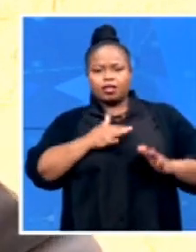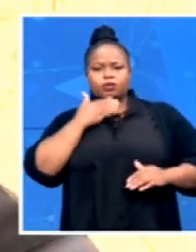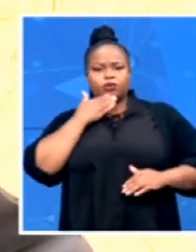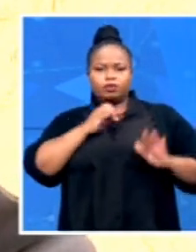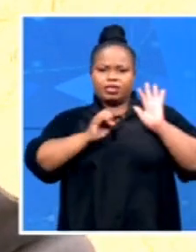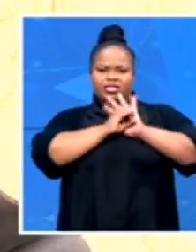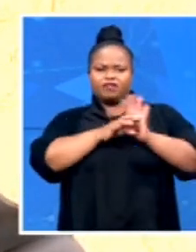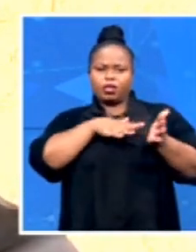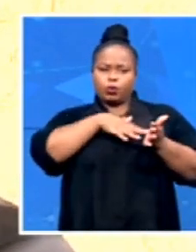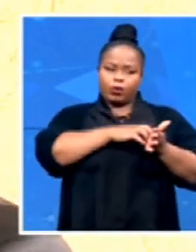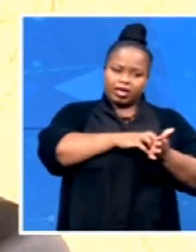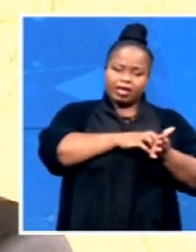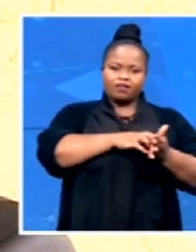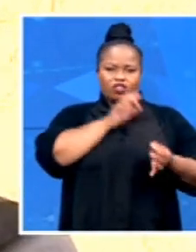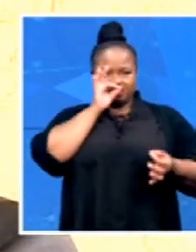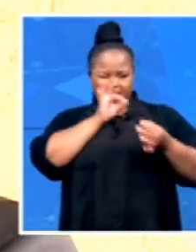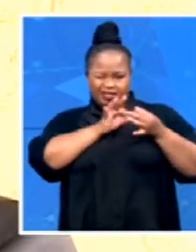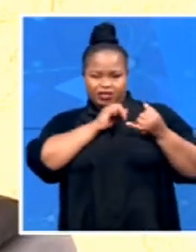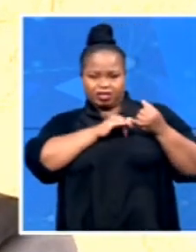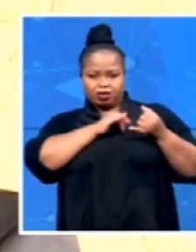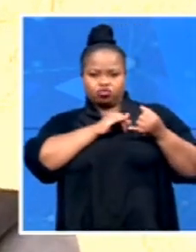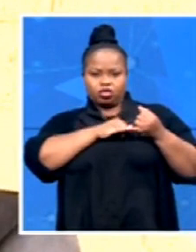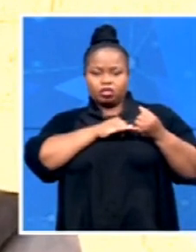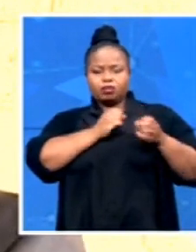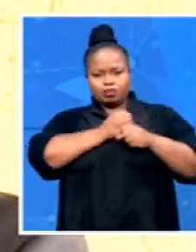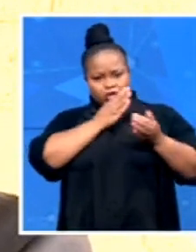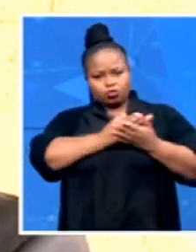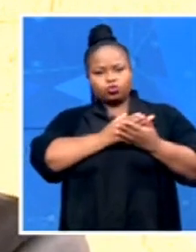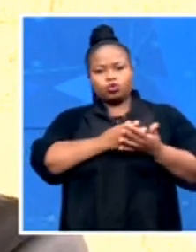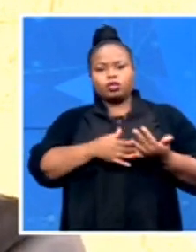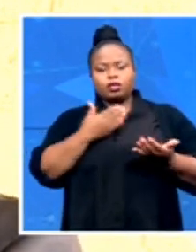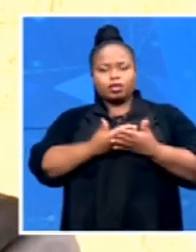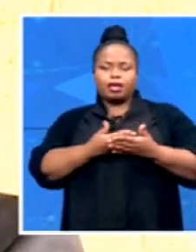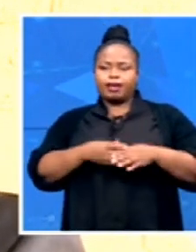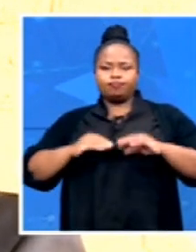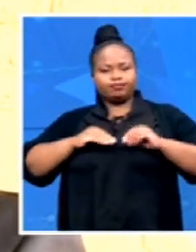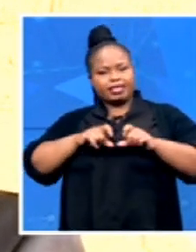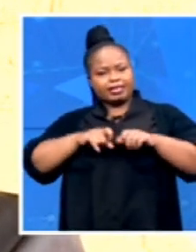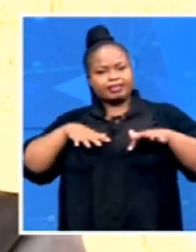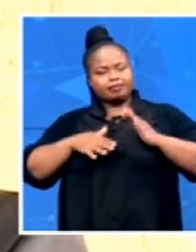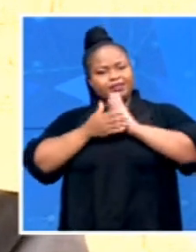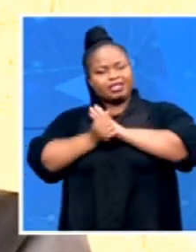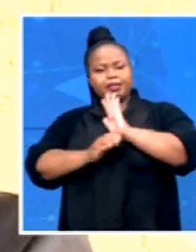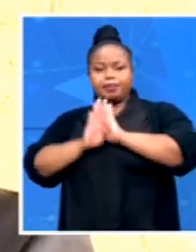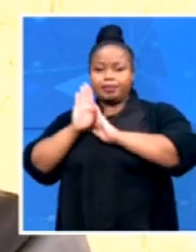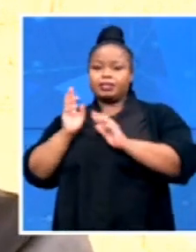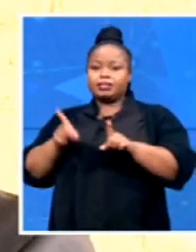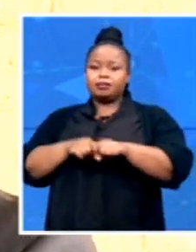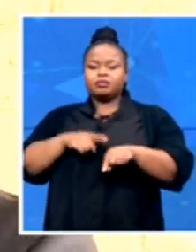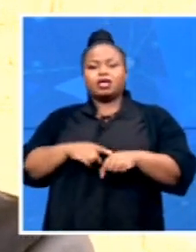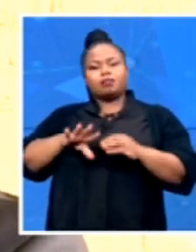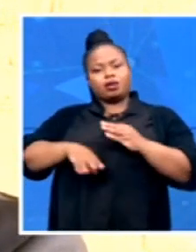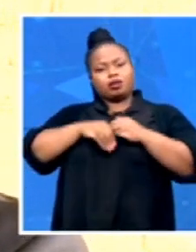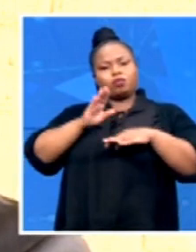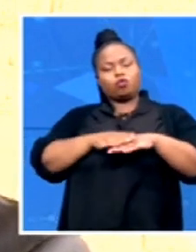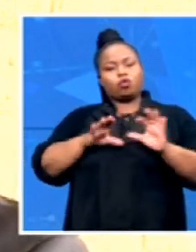subjects, making sure that they get proper examination skills, even running extra classes to make sure that we cover the time lost. You